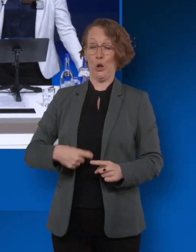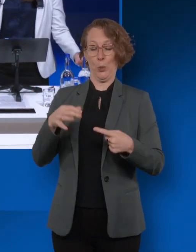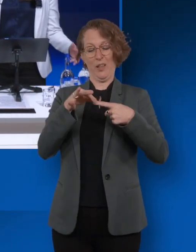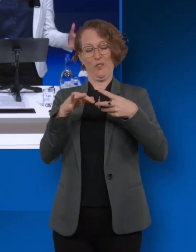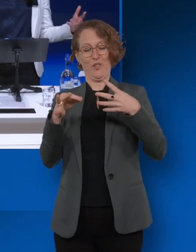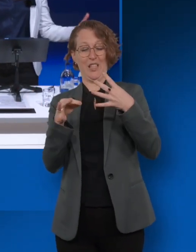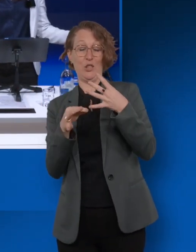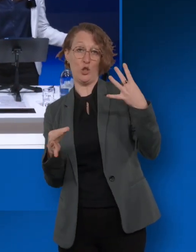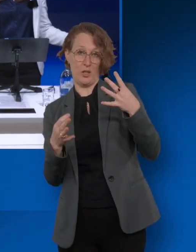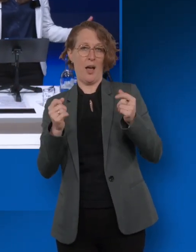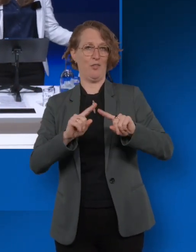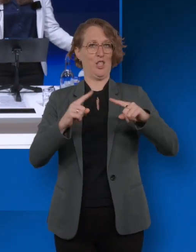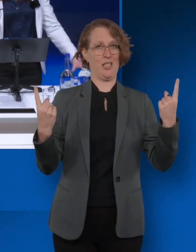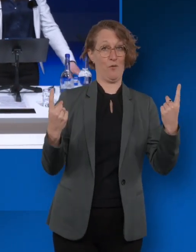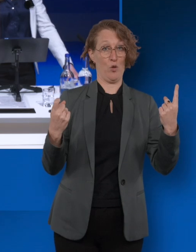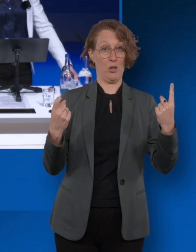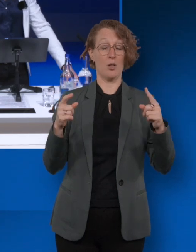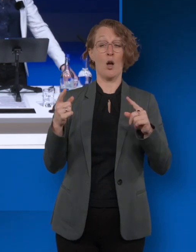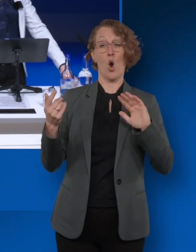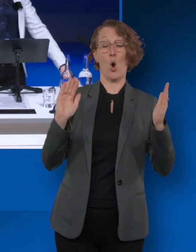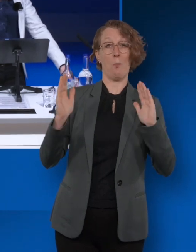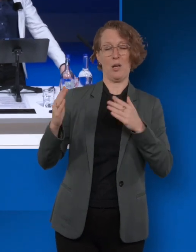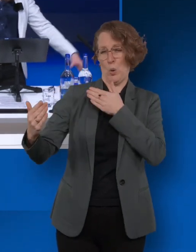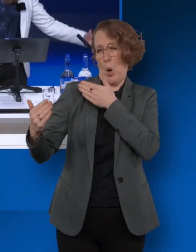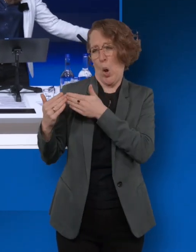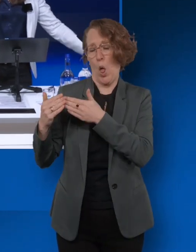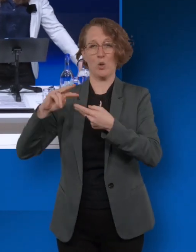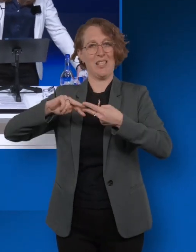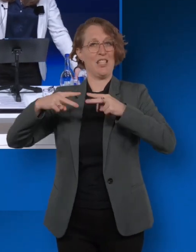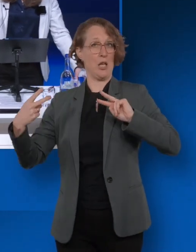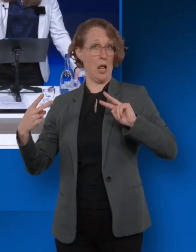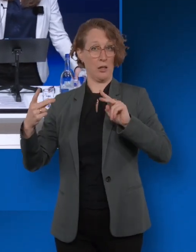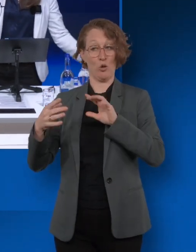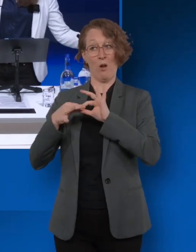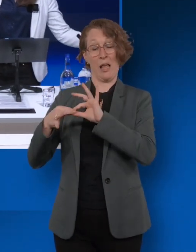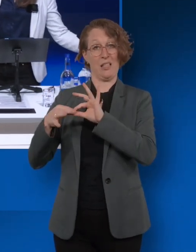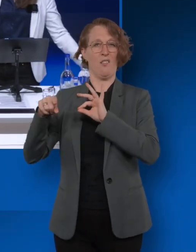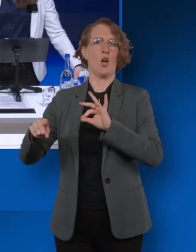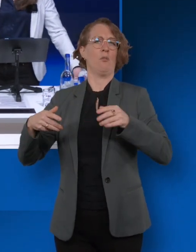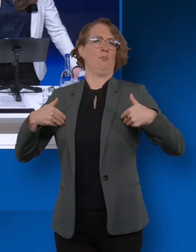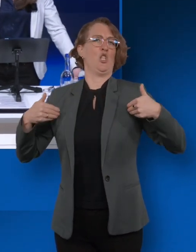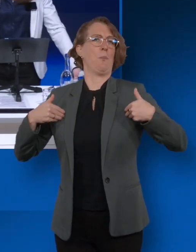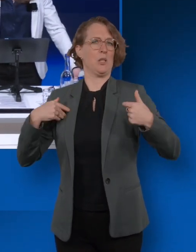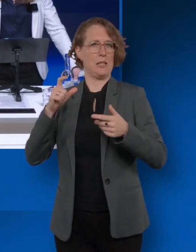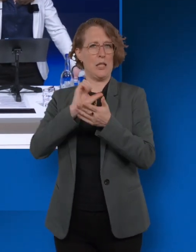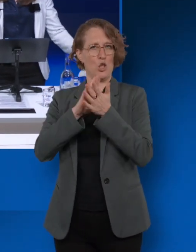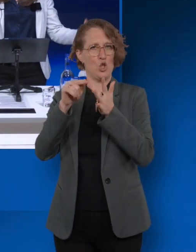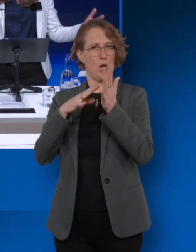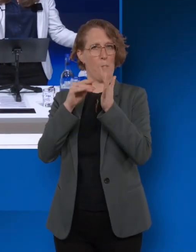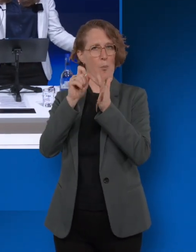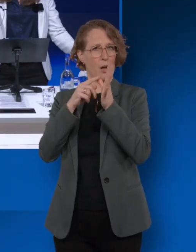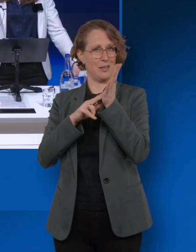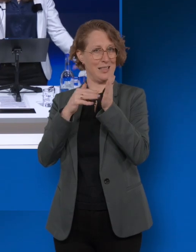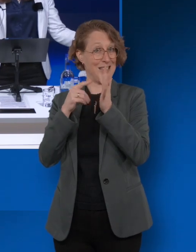that differ even from our closest genetic relatives, the chimpanzee. We could name many things, but